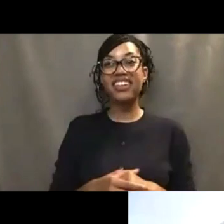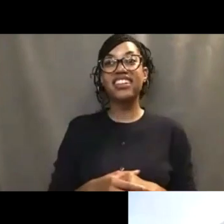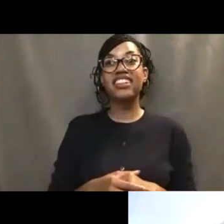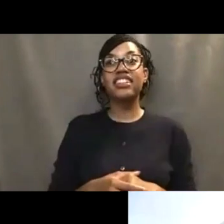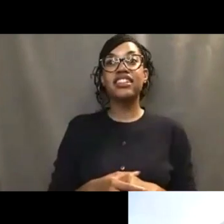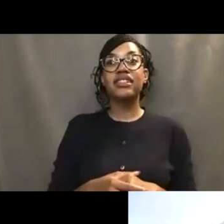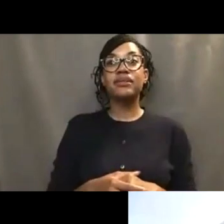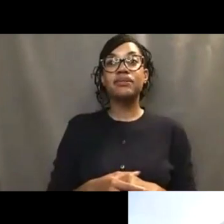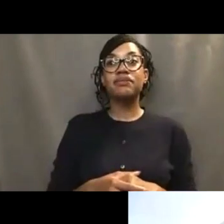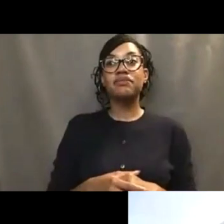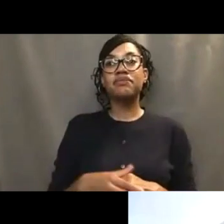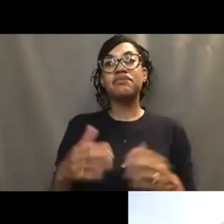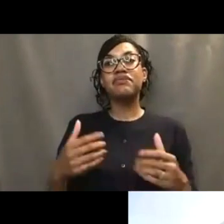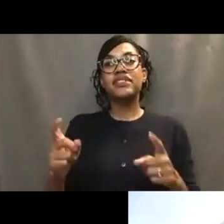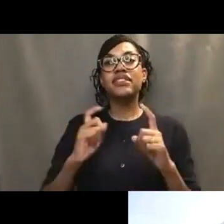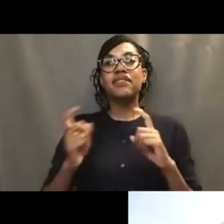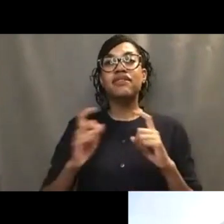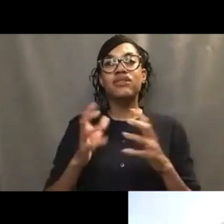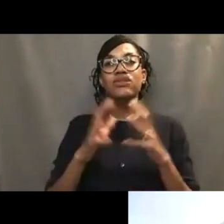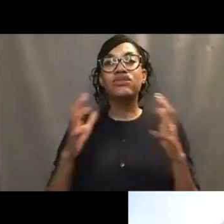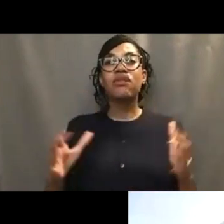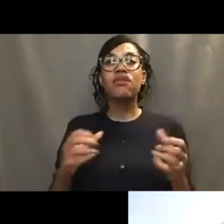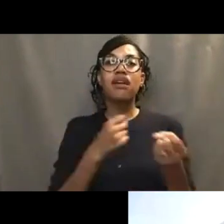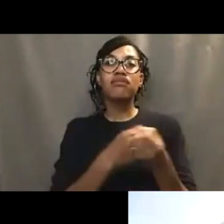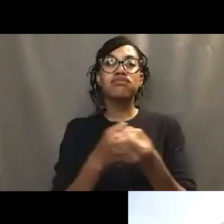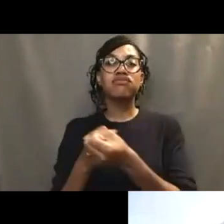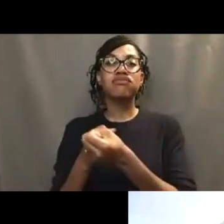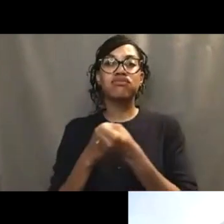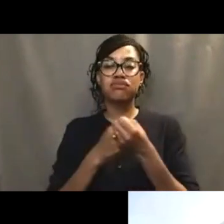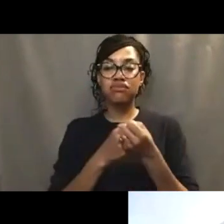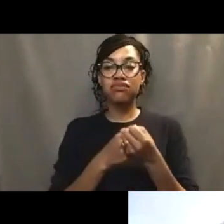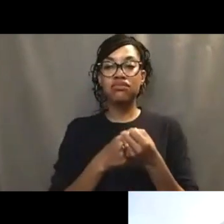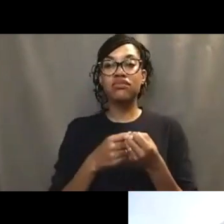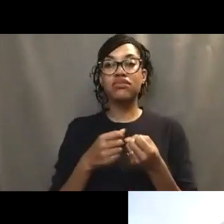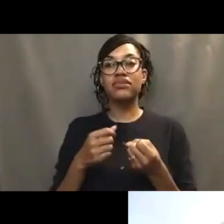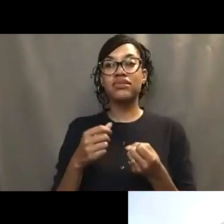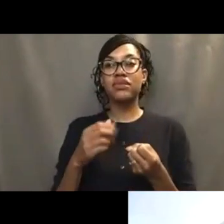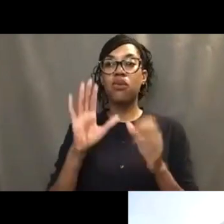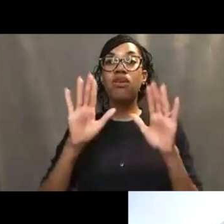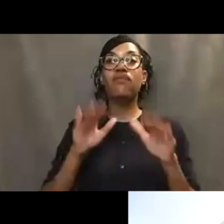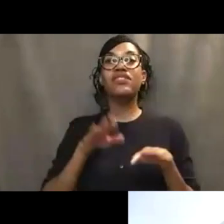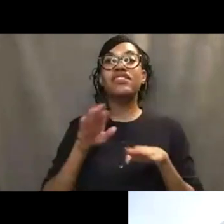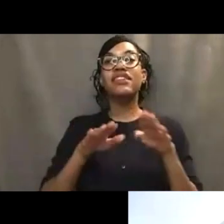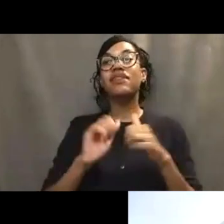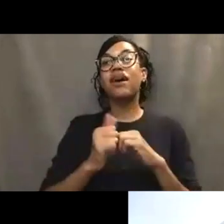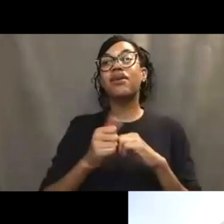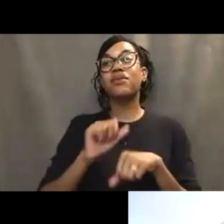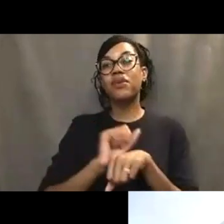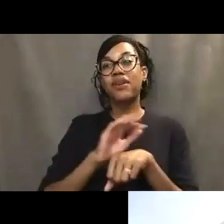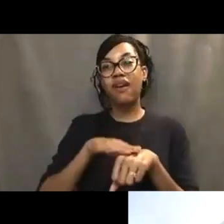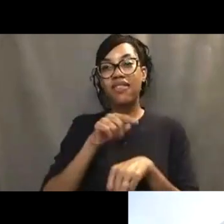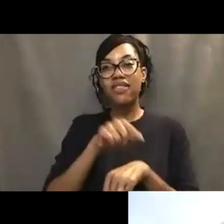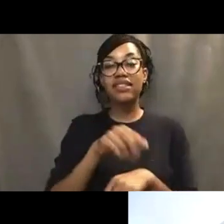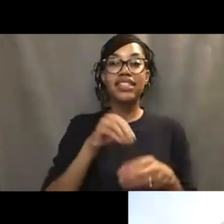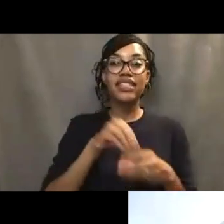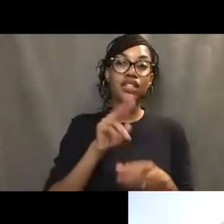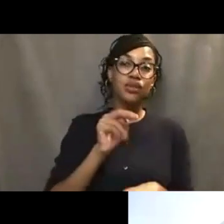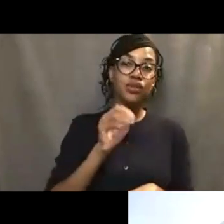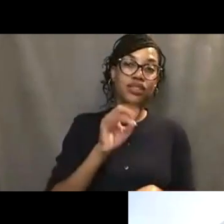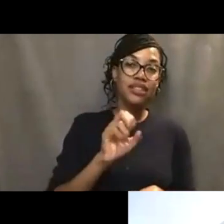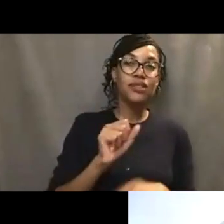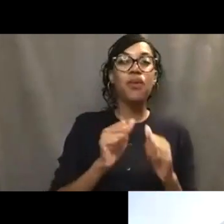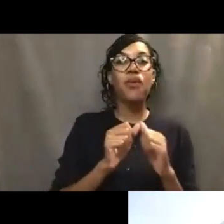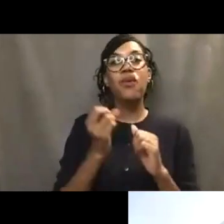can move forward with this framework in our own unions or not unions. Remember, power concedes nothing without a